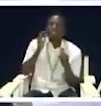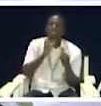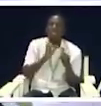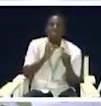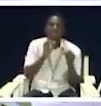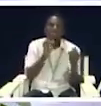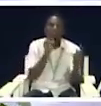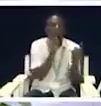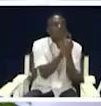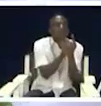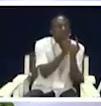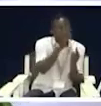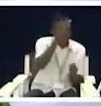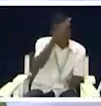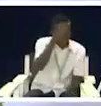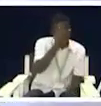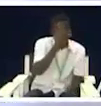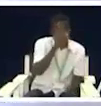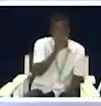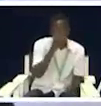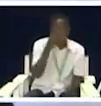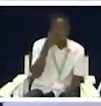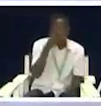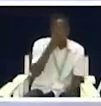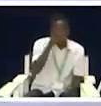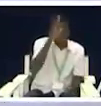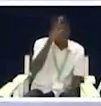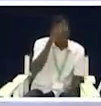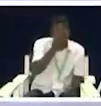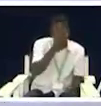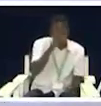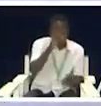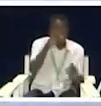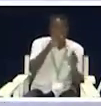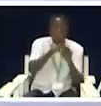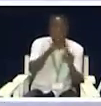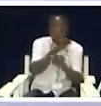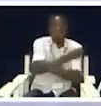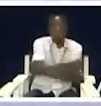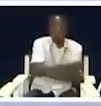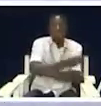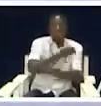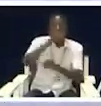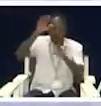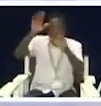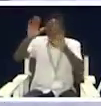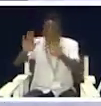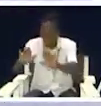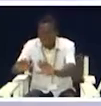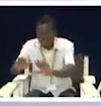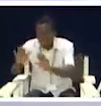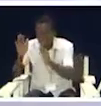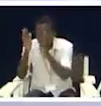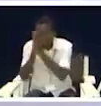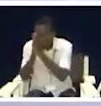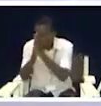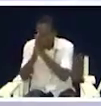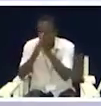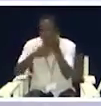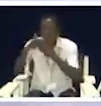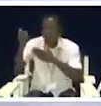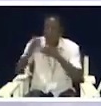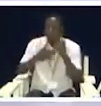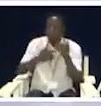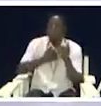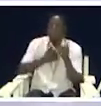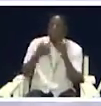5th. 2 days' time, I saw Daddy Gio in his office. And he laid hand on me and prayed. I said that whatever I've come here to